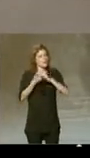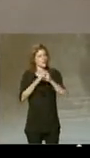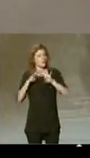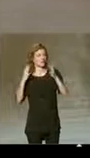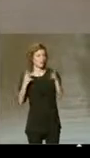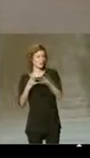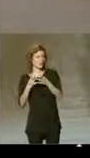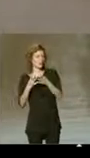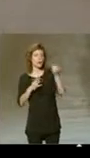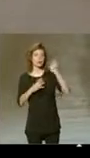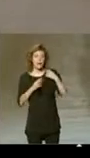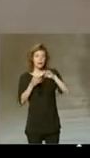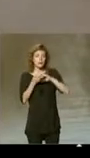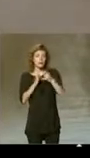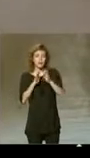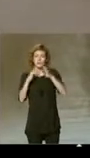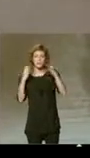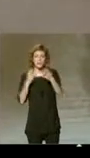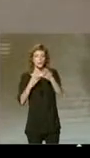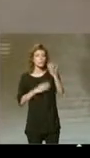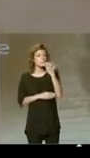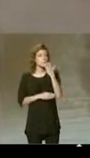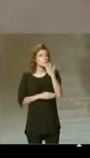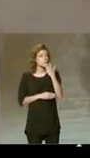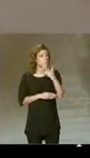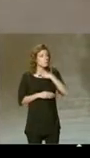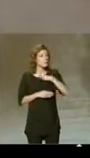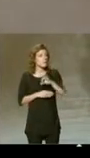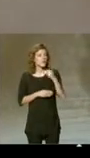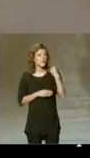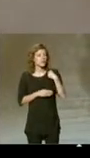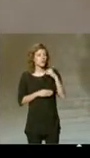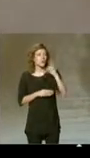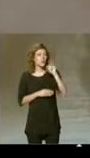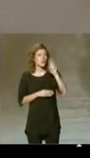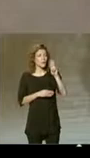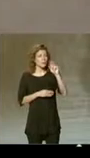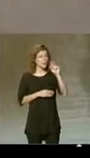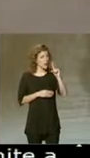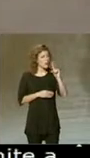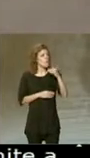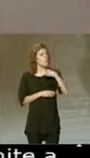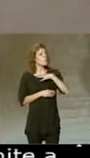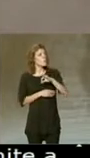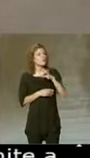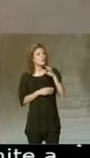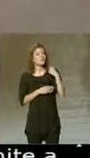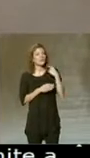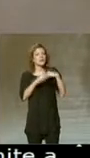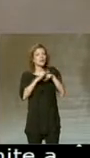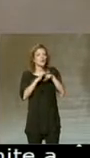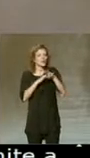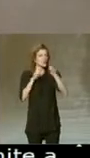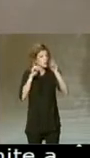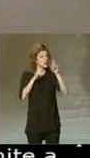to internet technologies, and well used, they will enable an iPad user or an Android user,